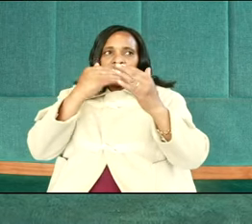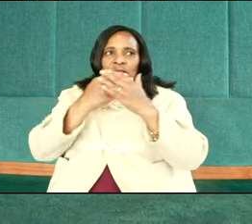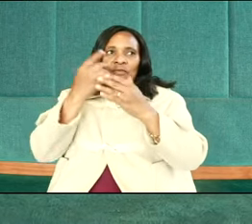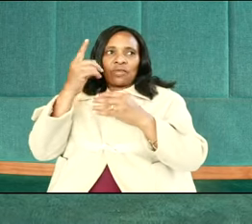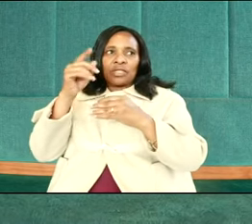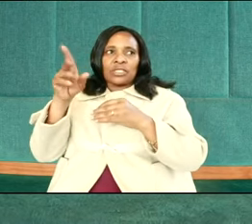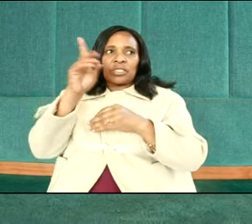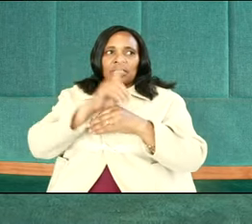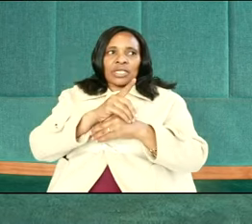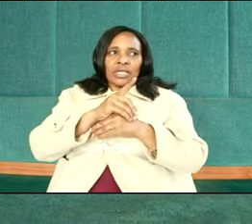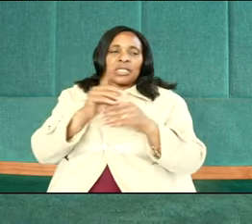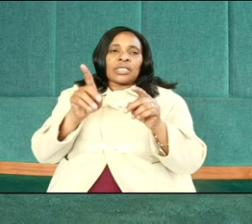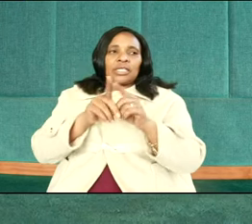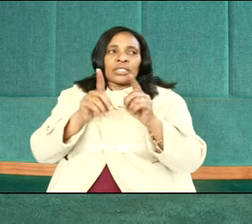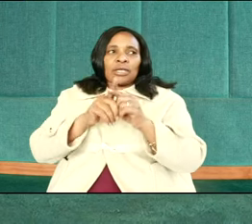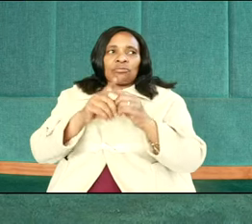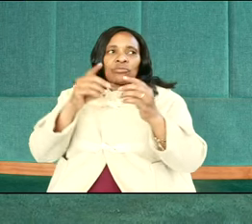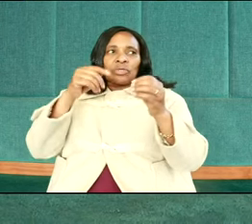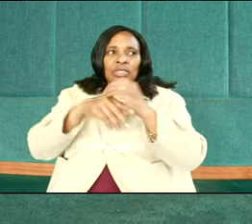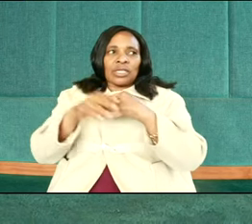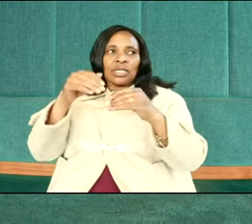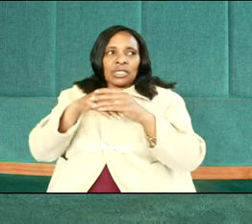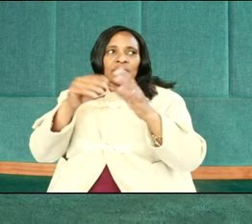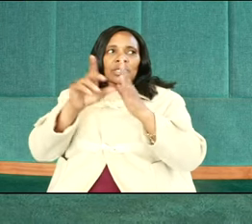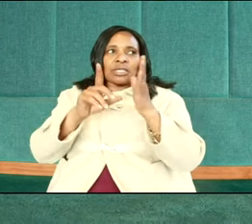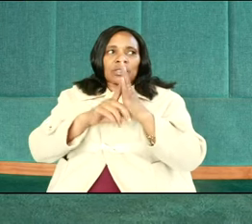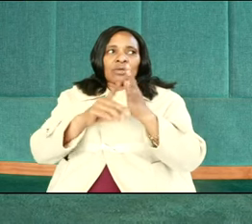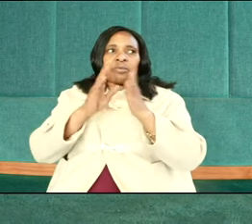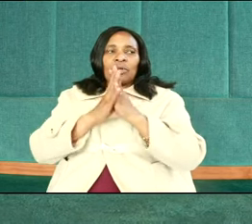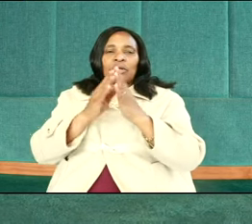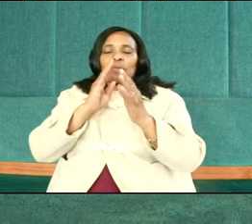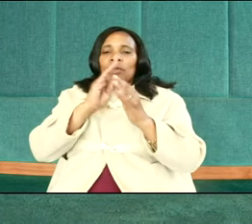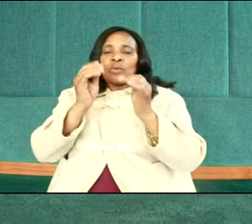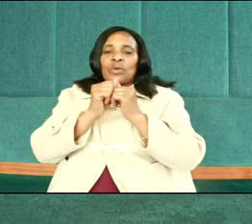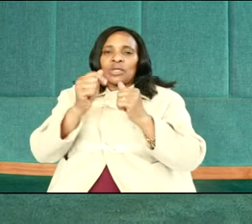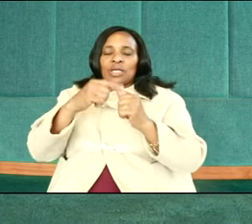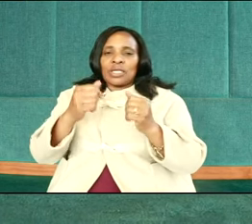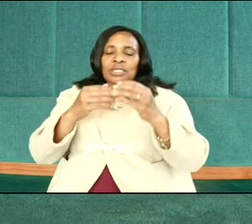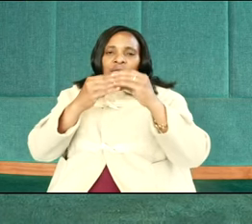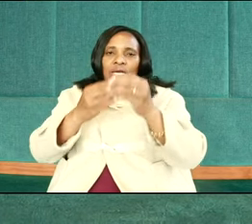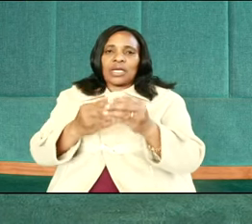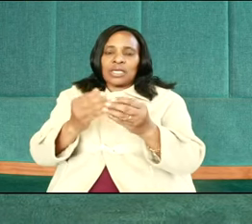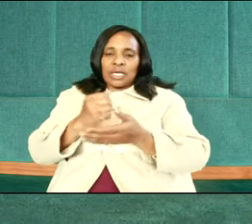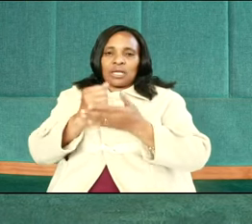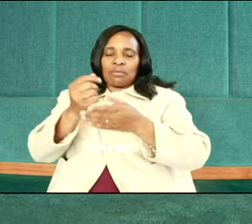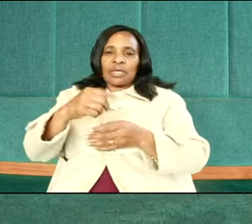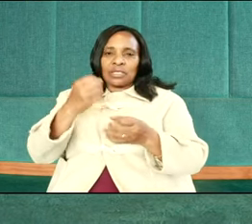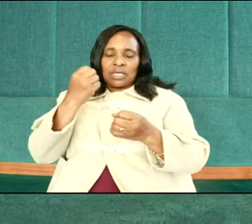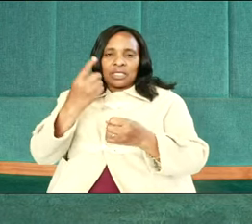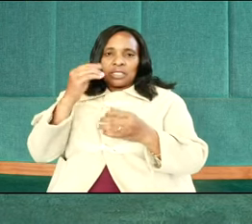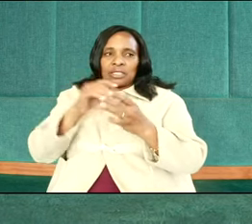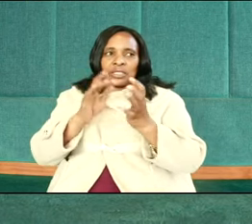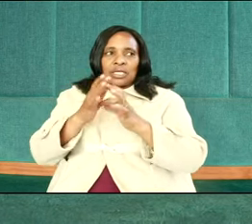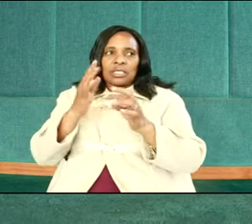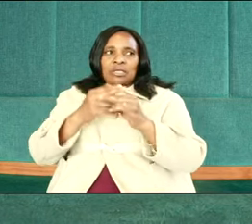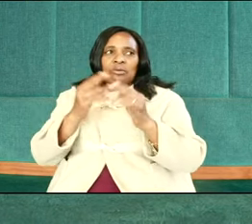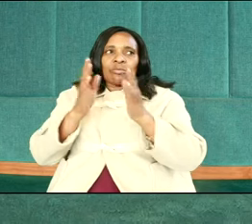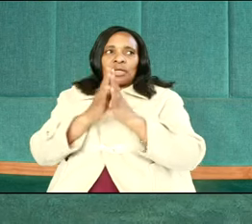day. As we dive into this lesson, we pray that you may be with us, guide us, give us understanding. In Jesus' name I pray.